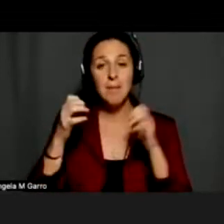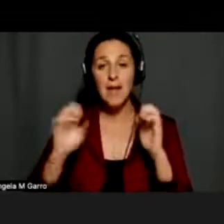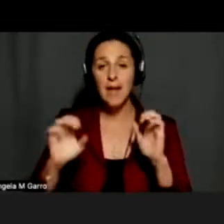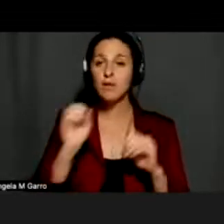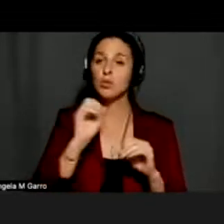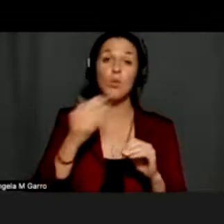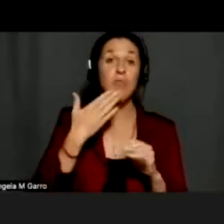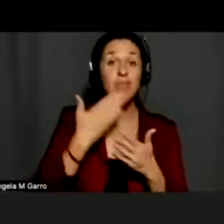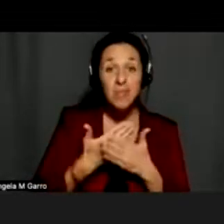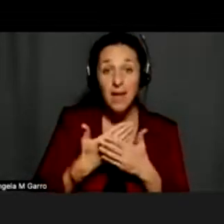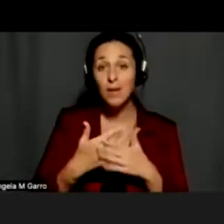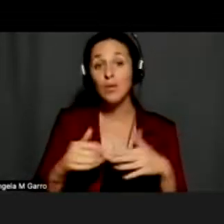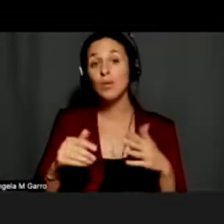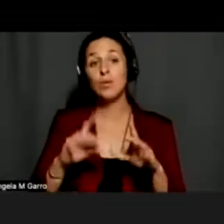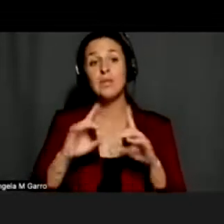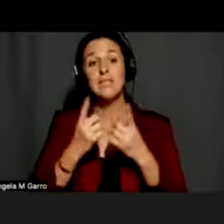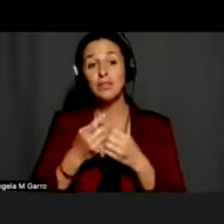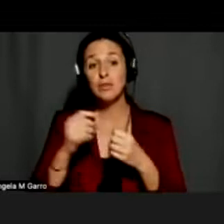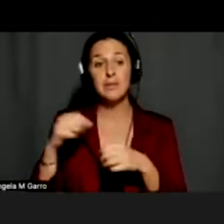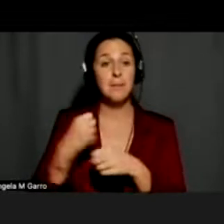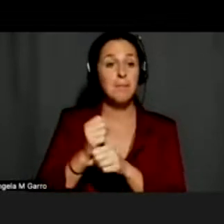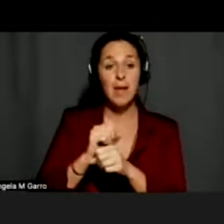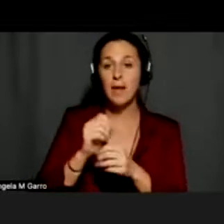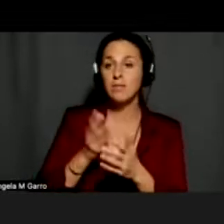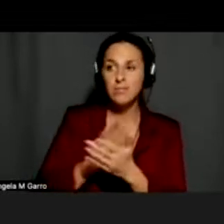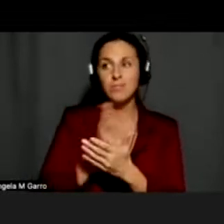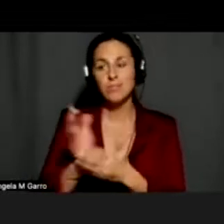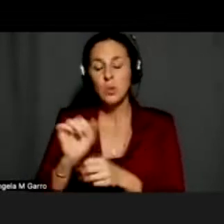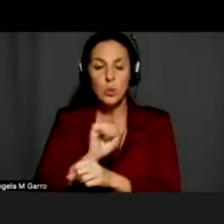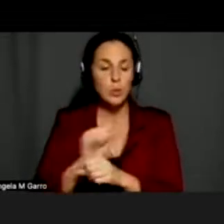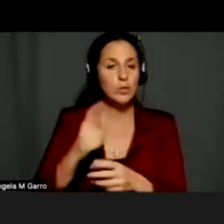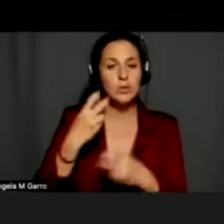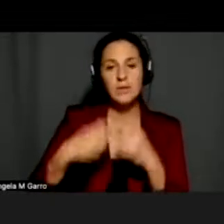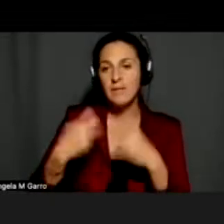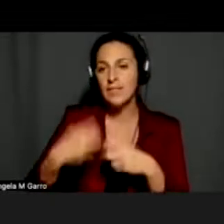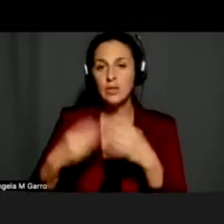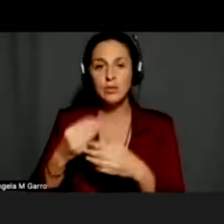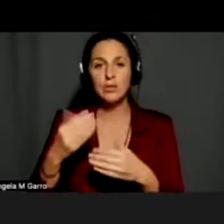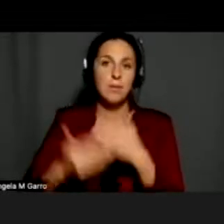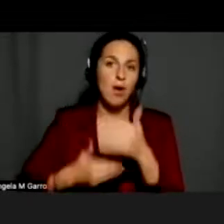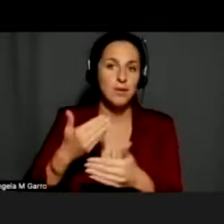thank you, district and SME teams, for working through the tough issues, trusting and processing each other. So thank you.